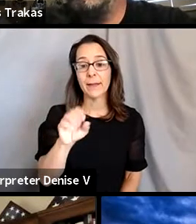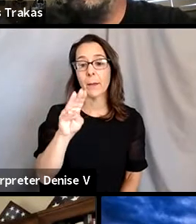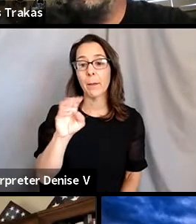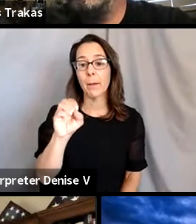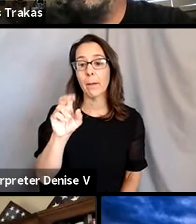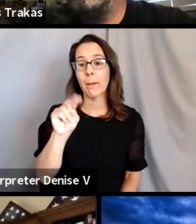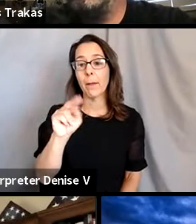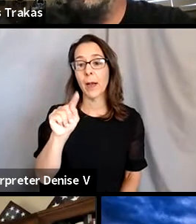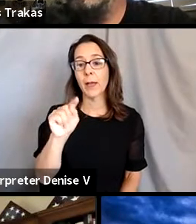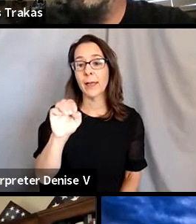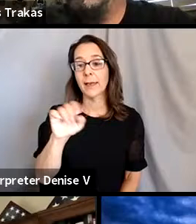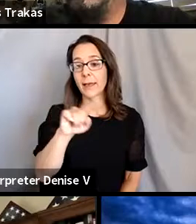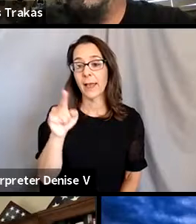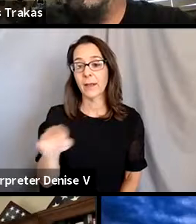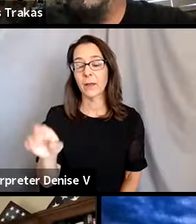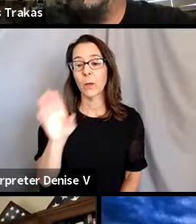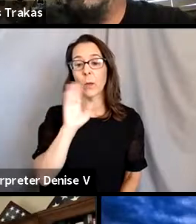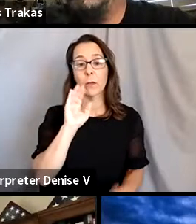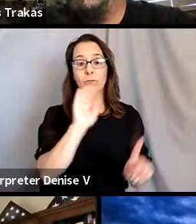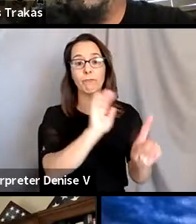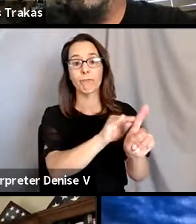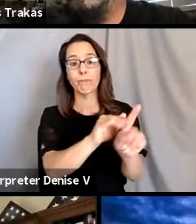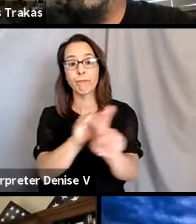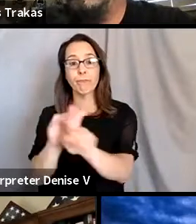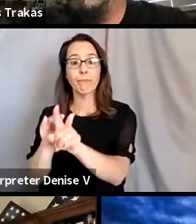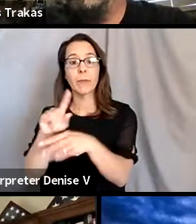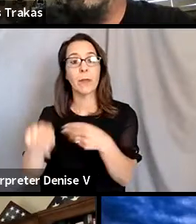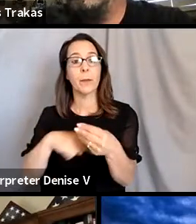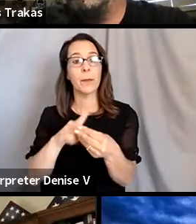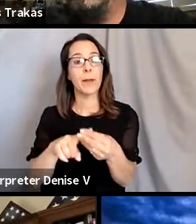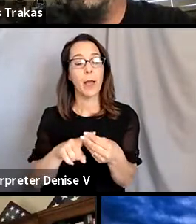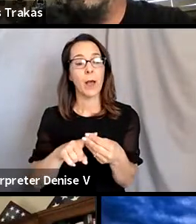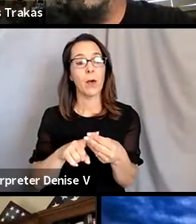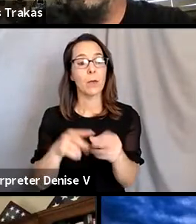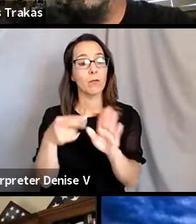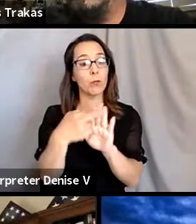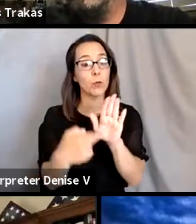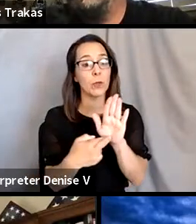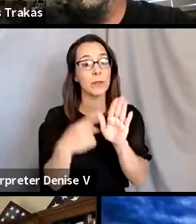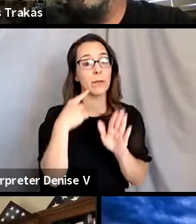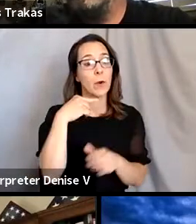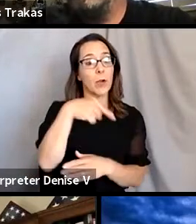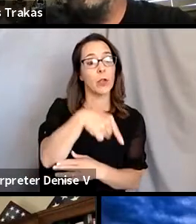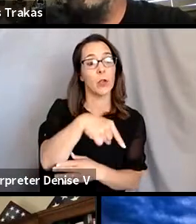just remind folks about the protocol for the Q&A portion.